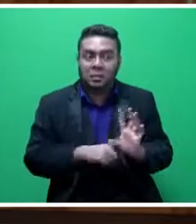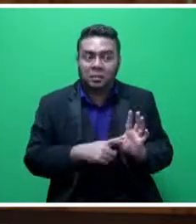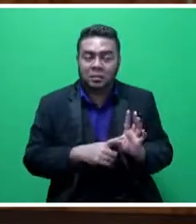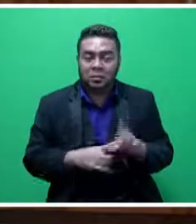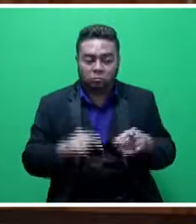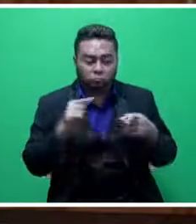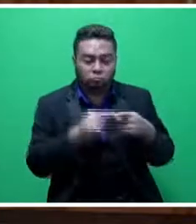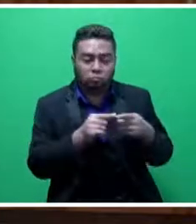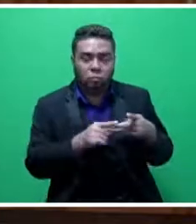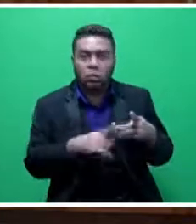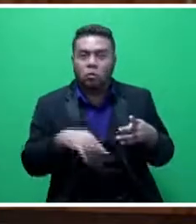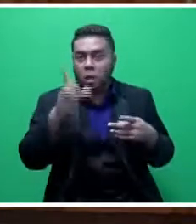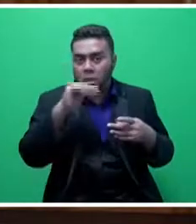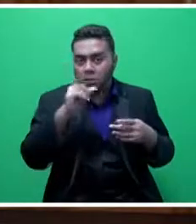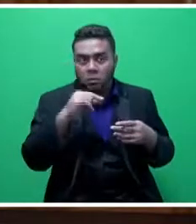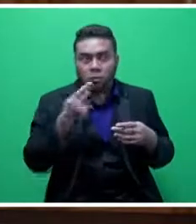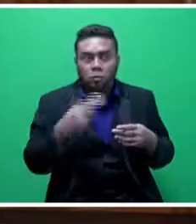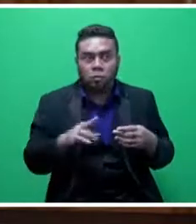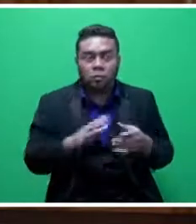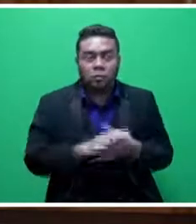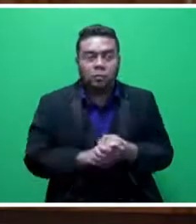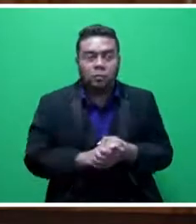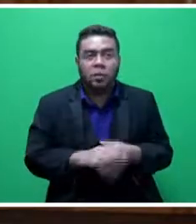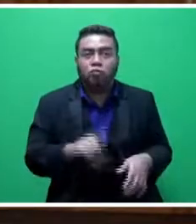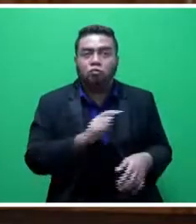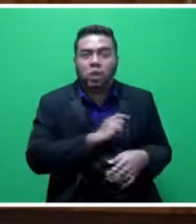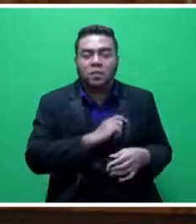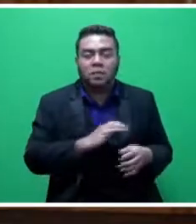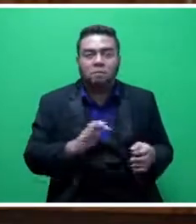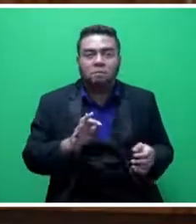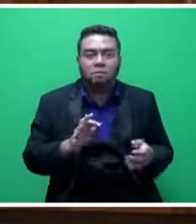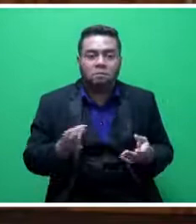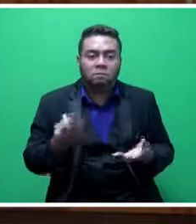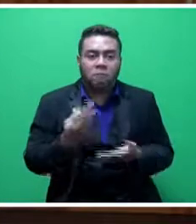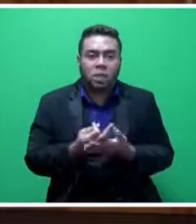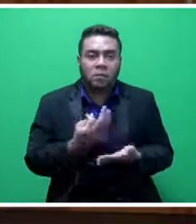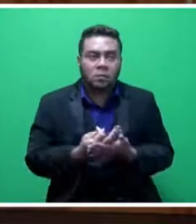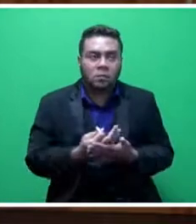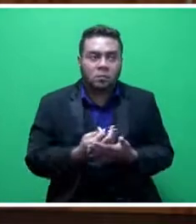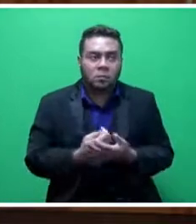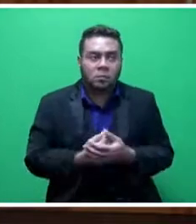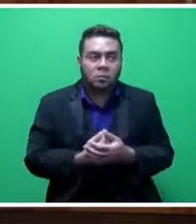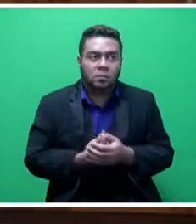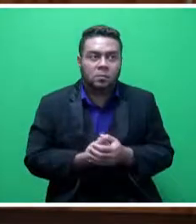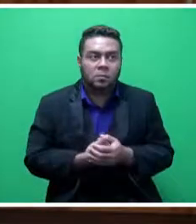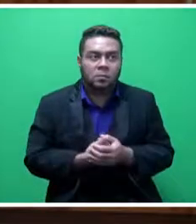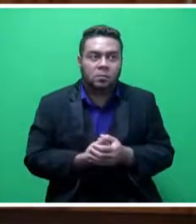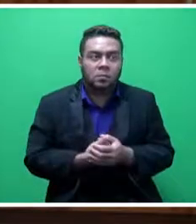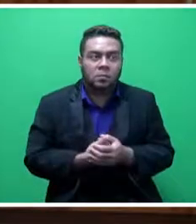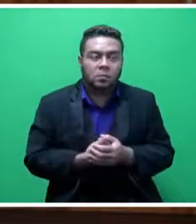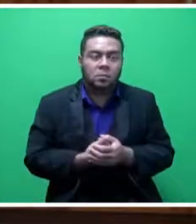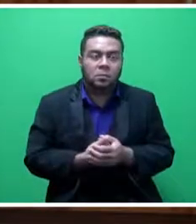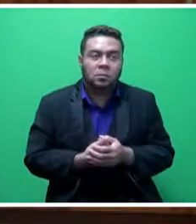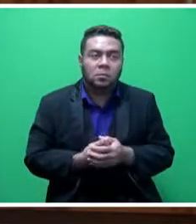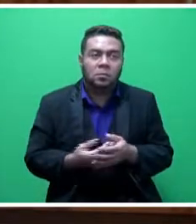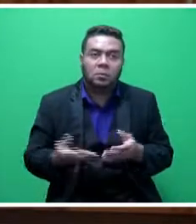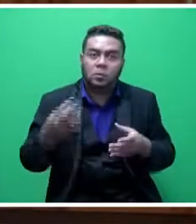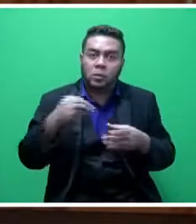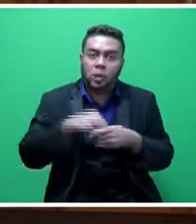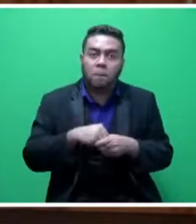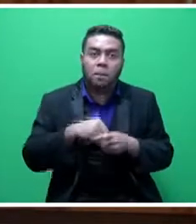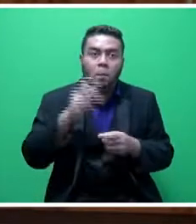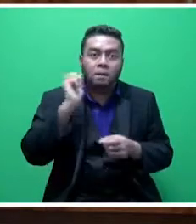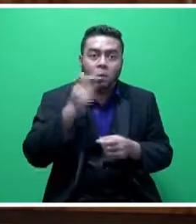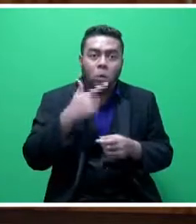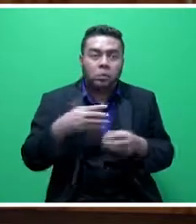to try and gain some revenue for a trust fund. We've been in we've been in communications with the mobile phone